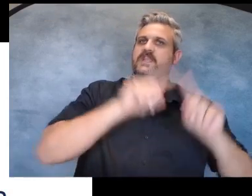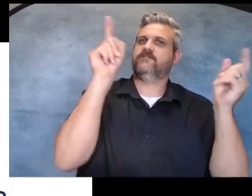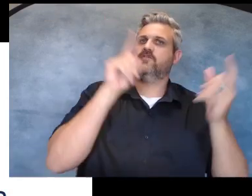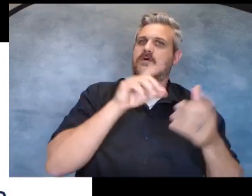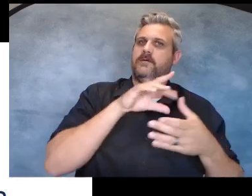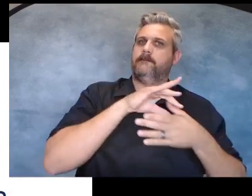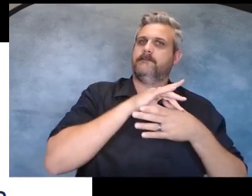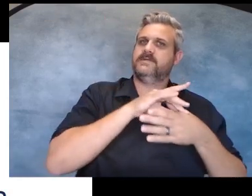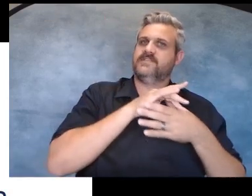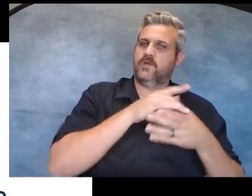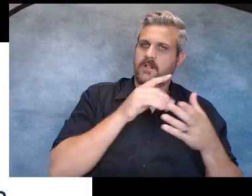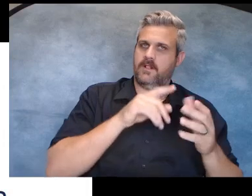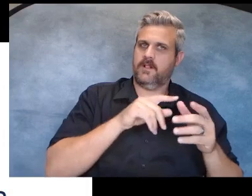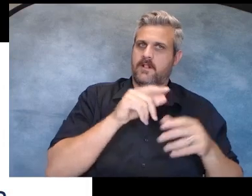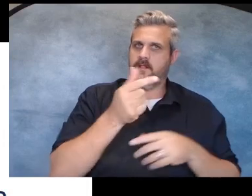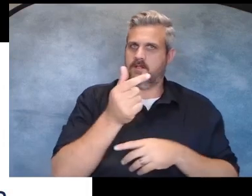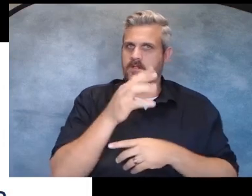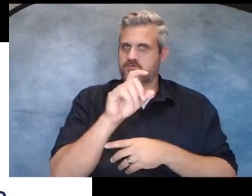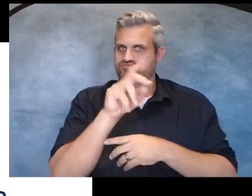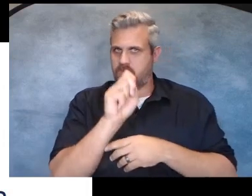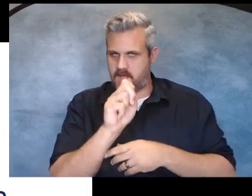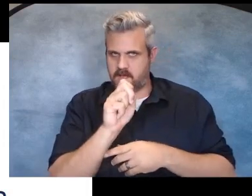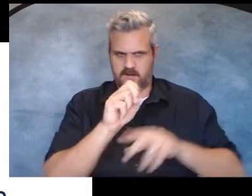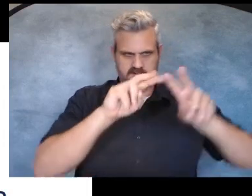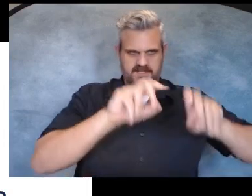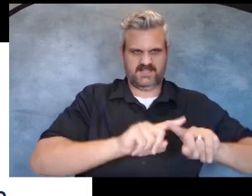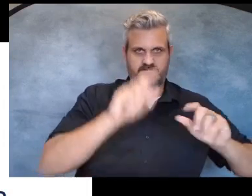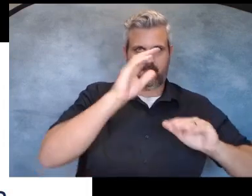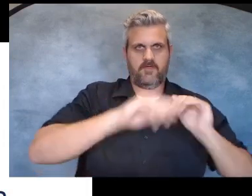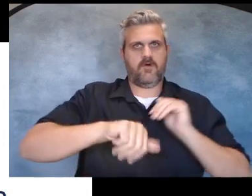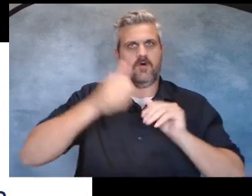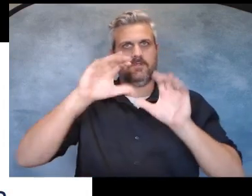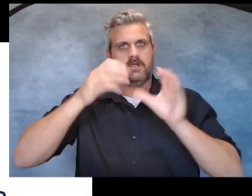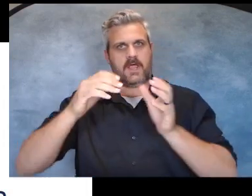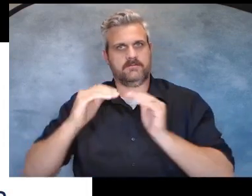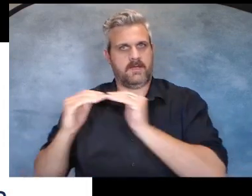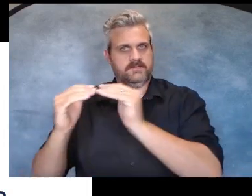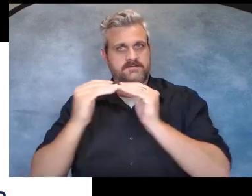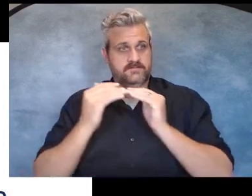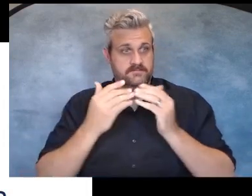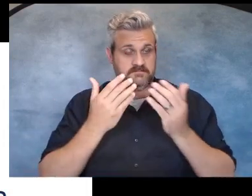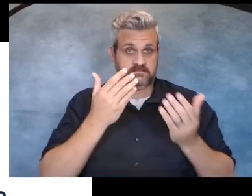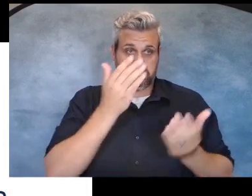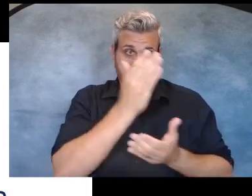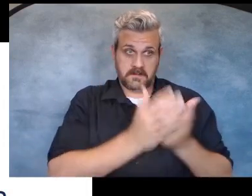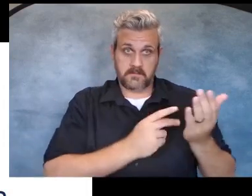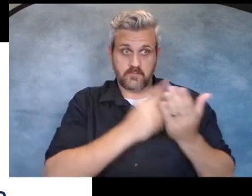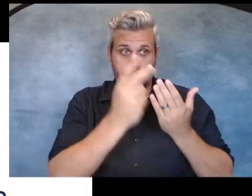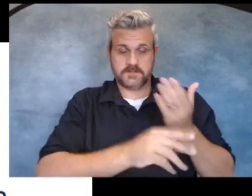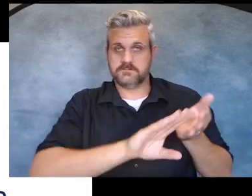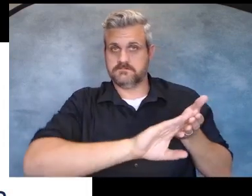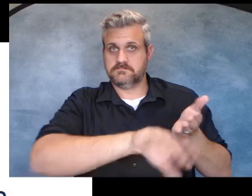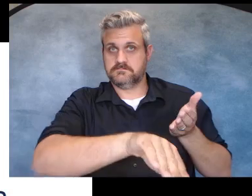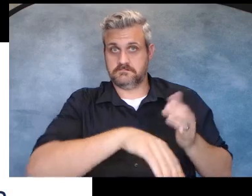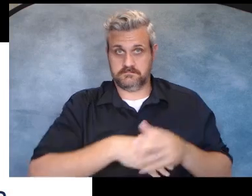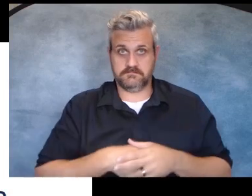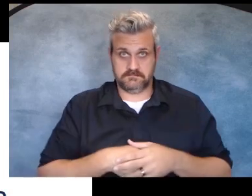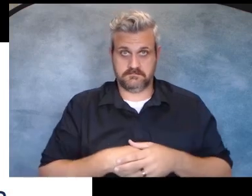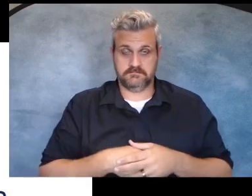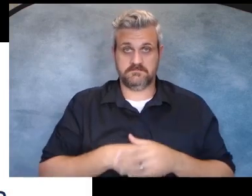different material, be graded or assessed differently than their classmates, or be excused from particular